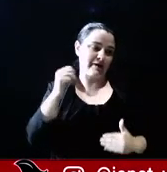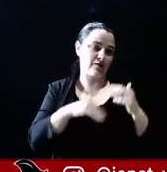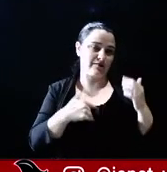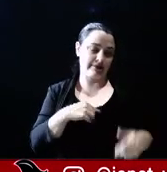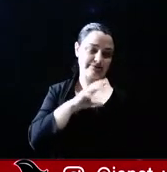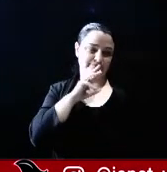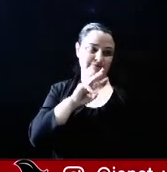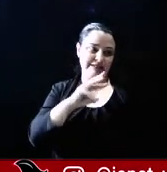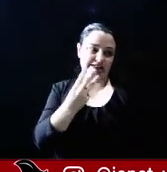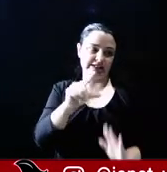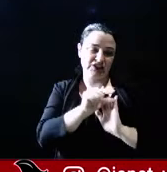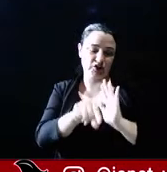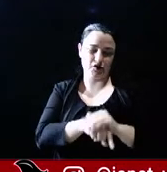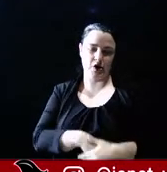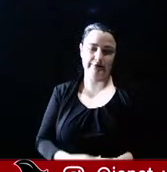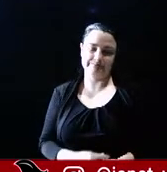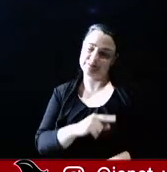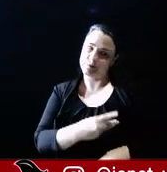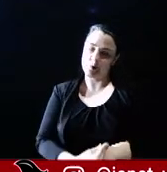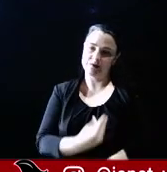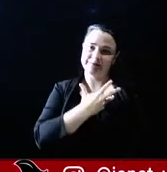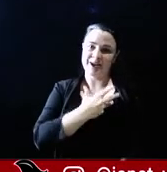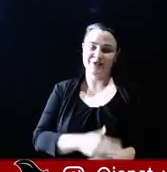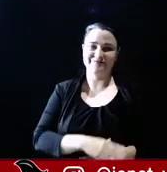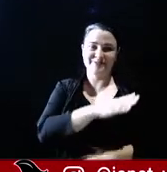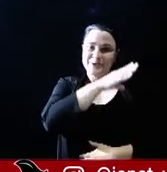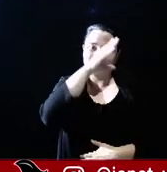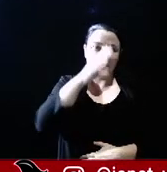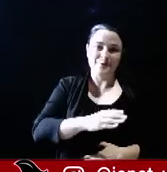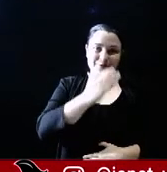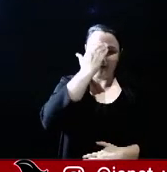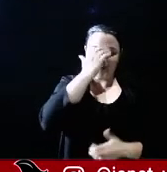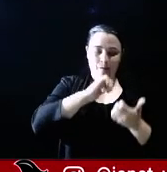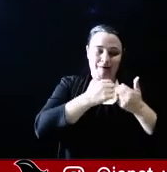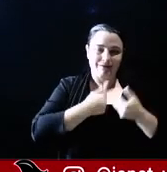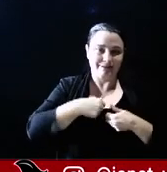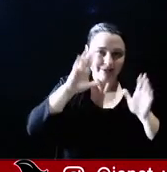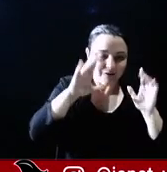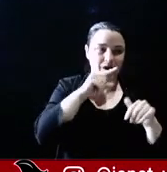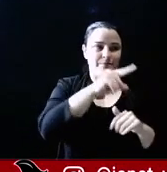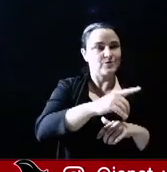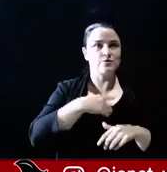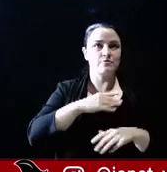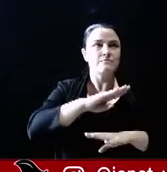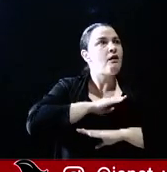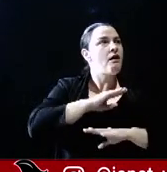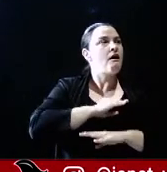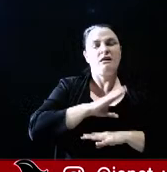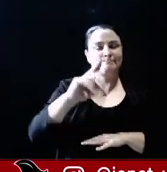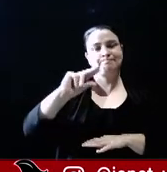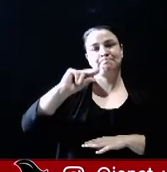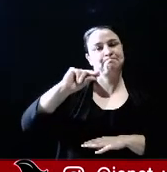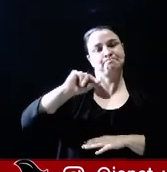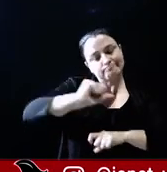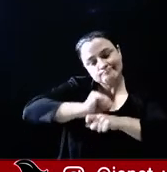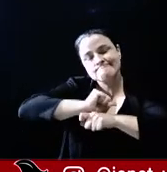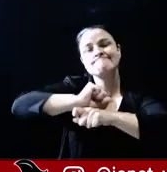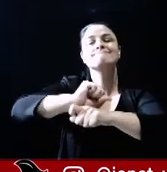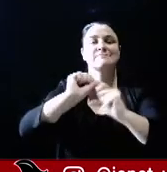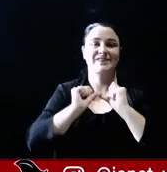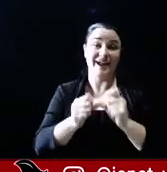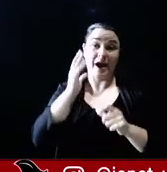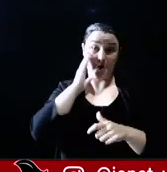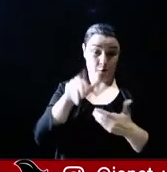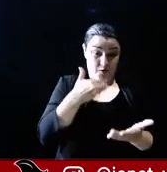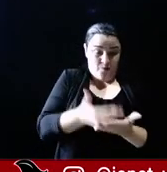You are an inspiration. You never know when to give up and are never satisfied with the accomplishments you have. I know by the time you reach